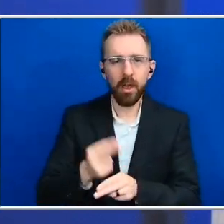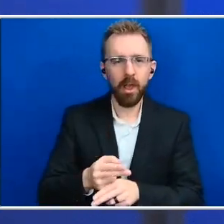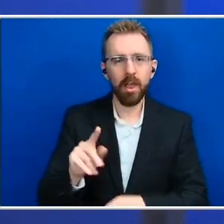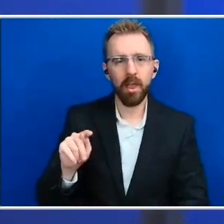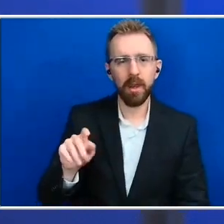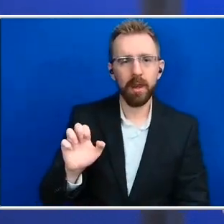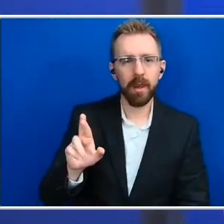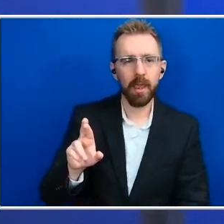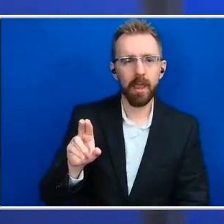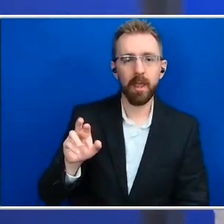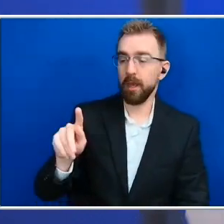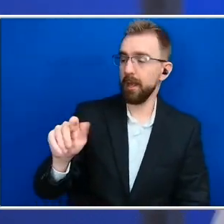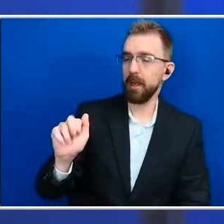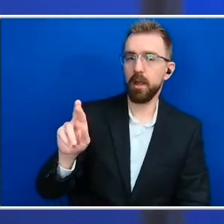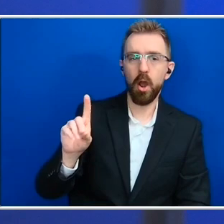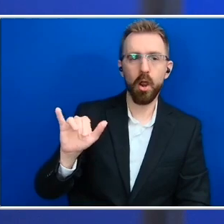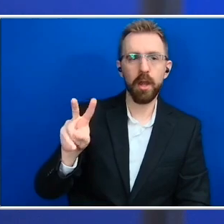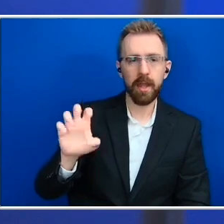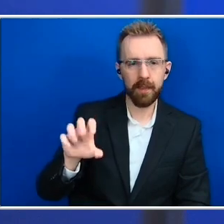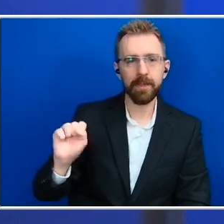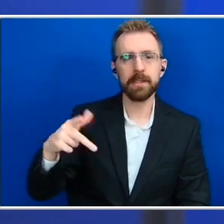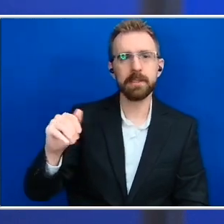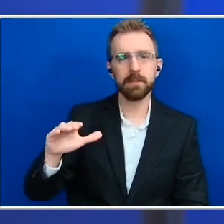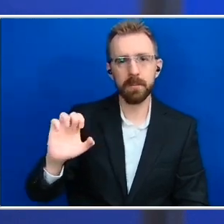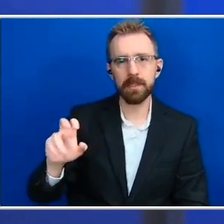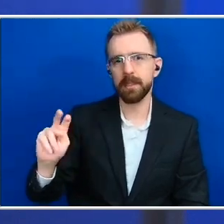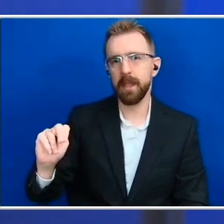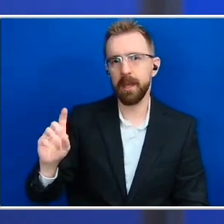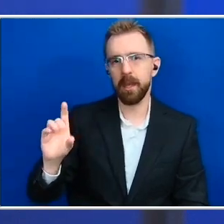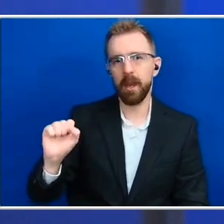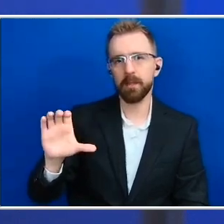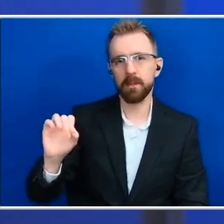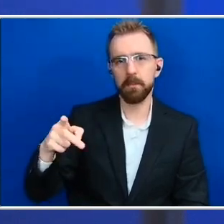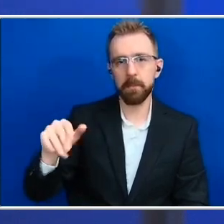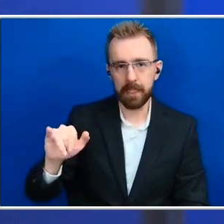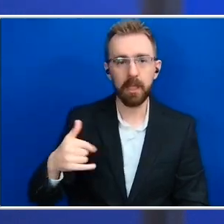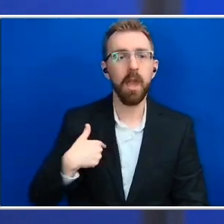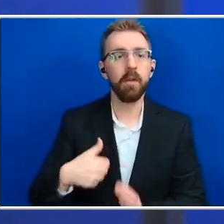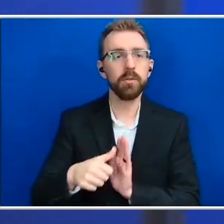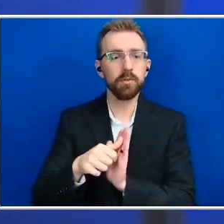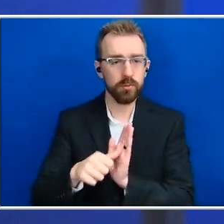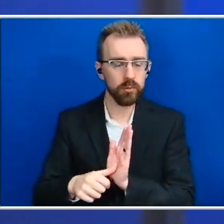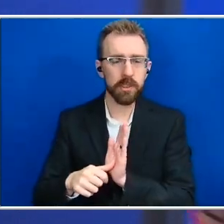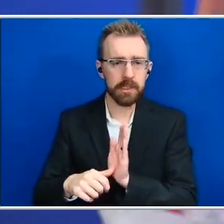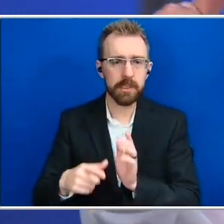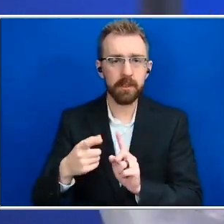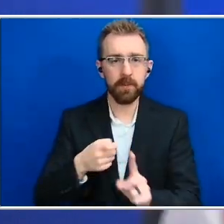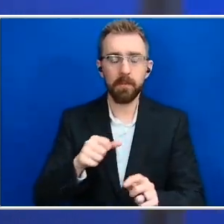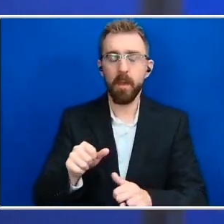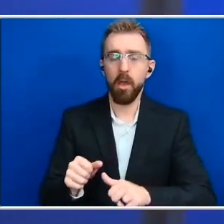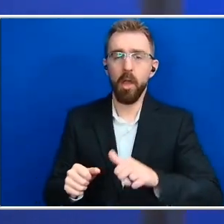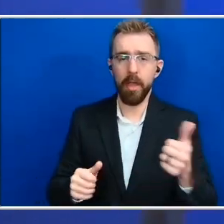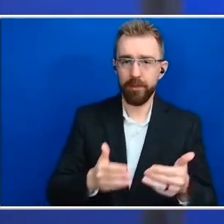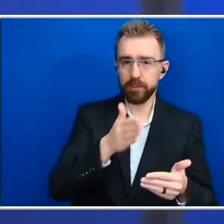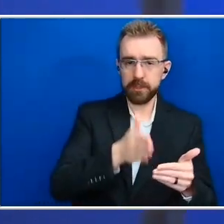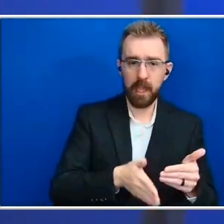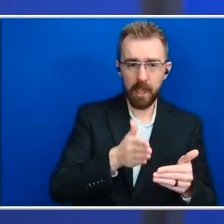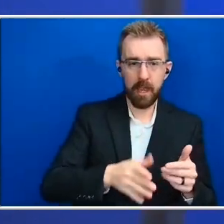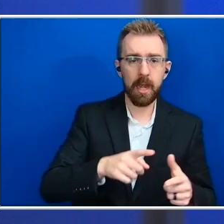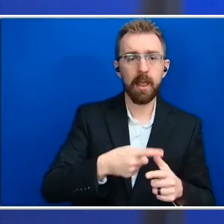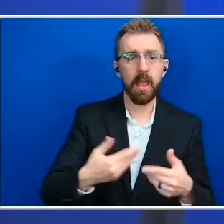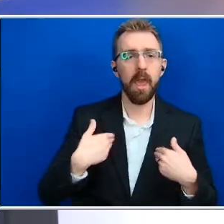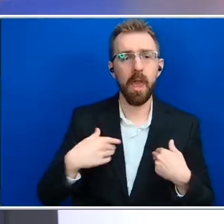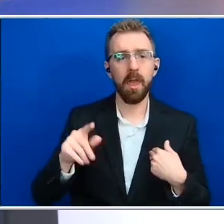we have surface, we have the surgery which goes from the other side, and then we have third space in the